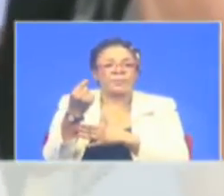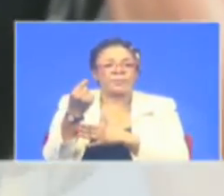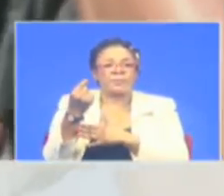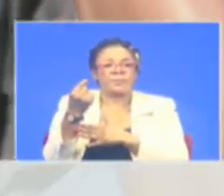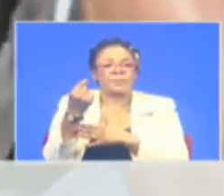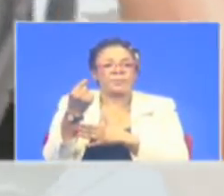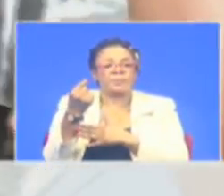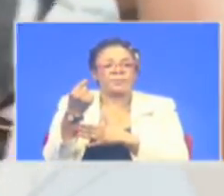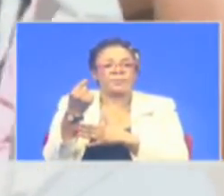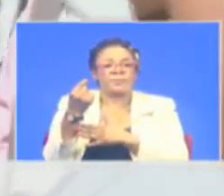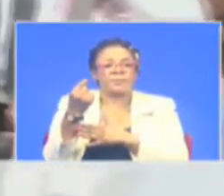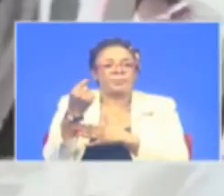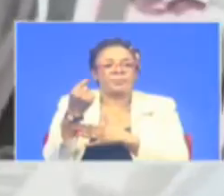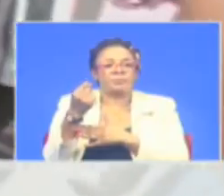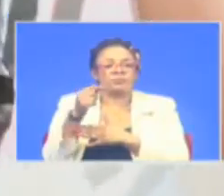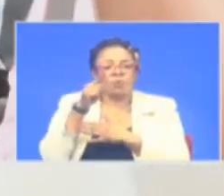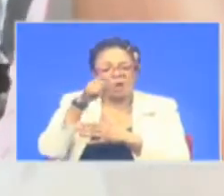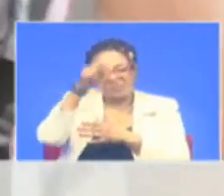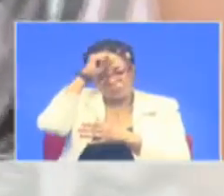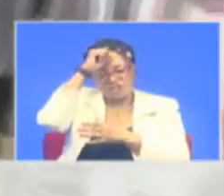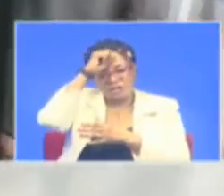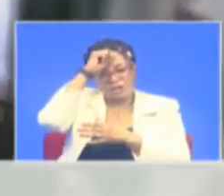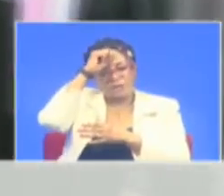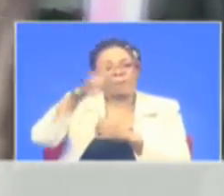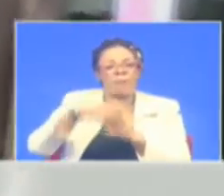now? When did you think about this?